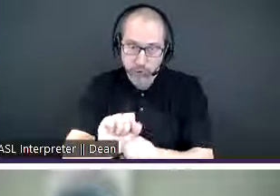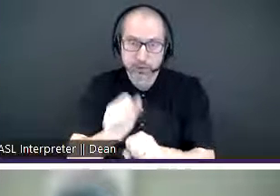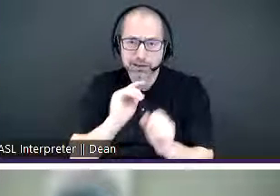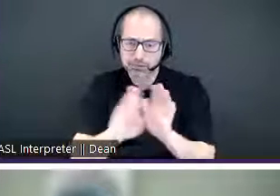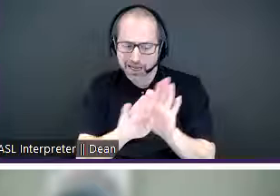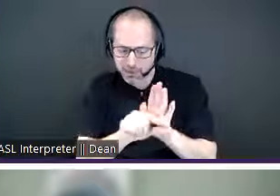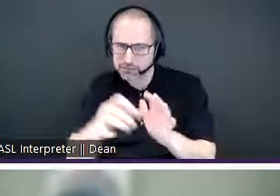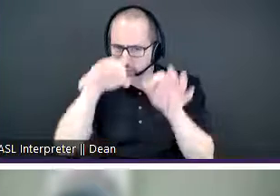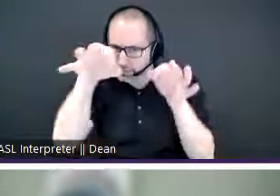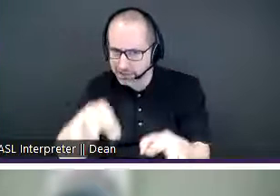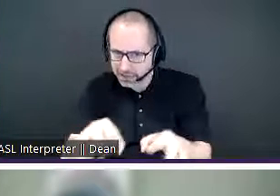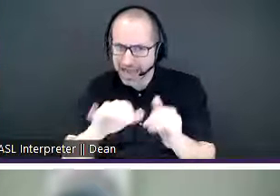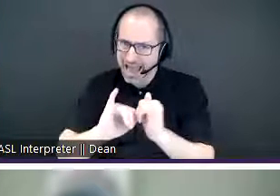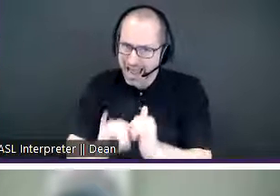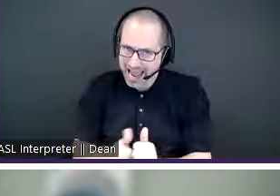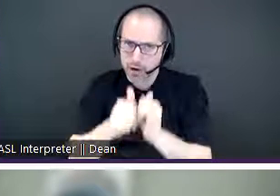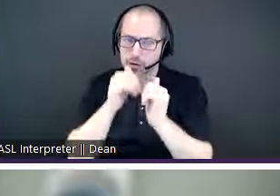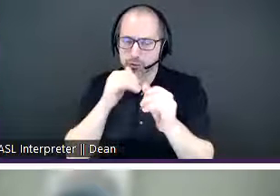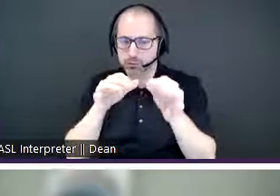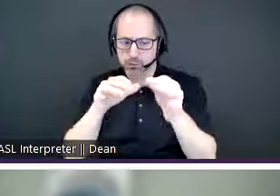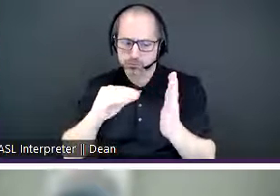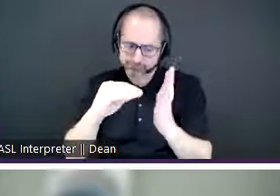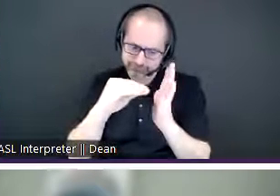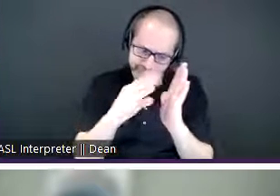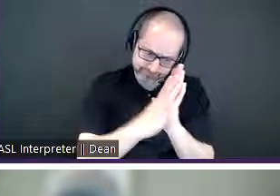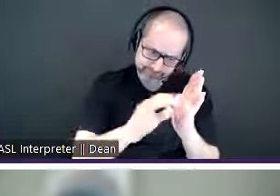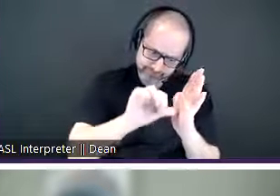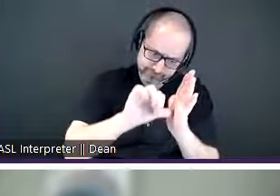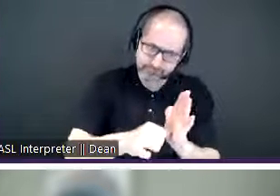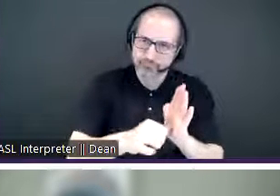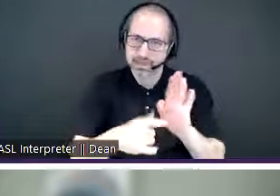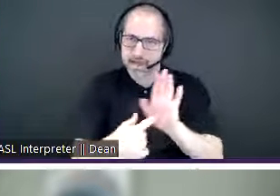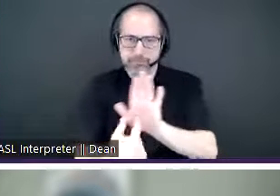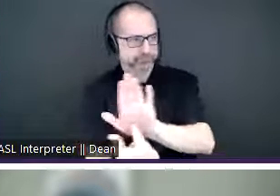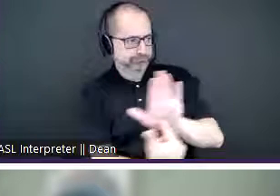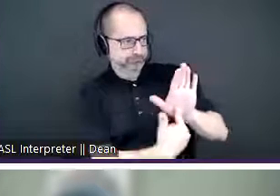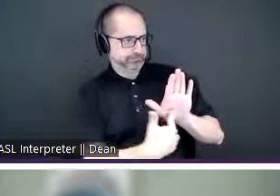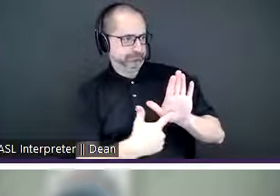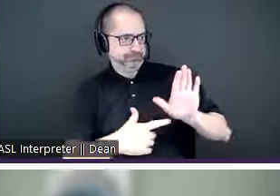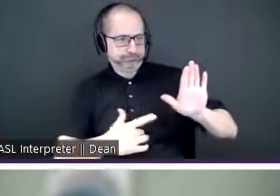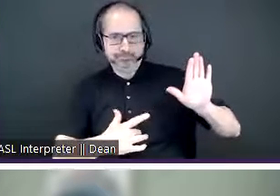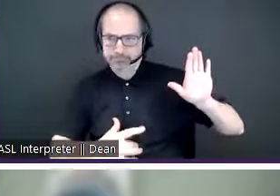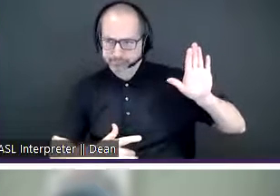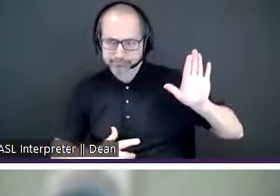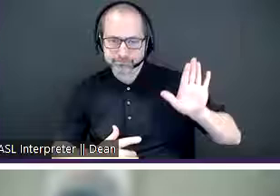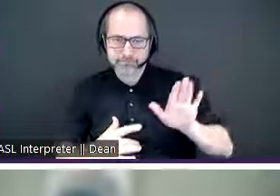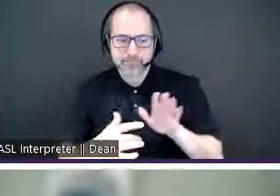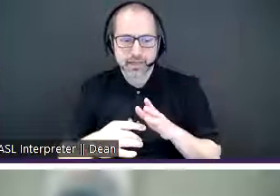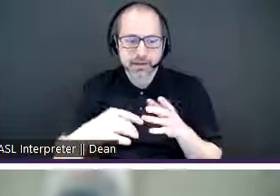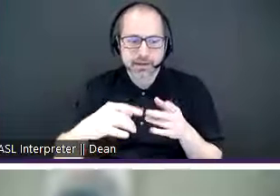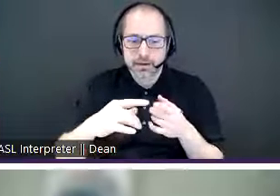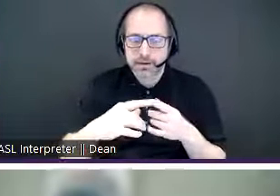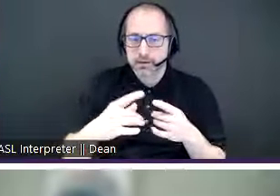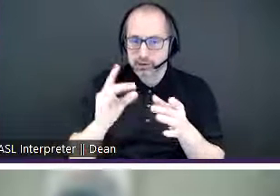also just kind of to enforce and emphasize the importance of that. So as was